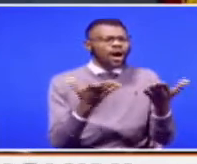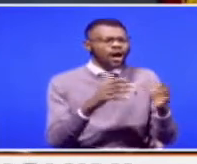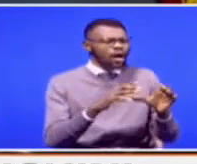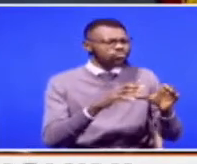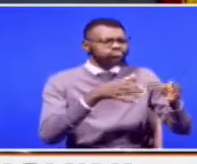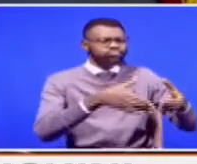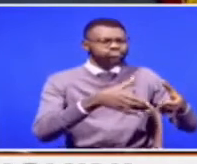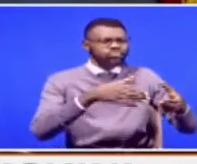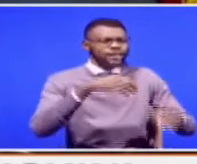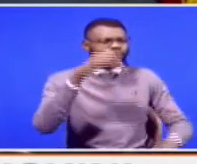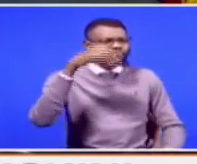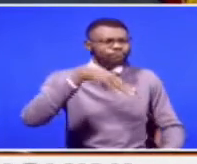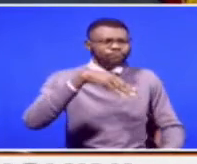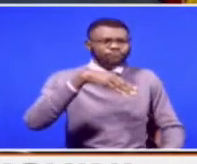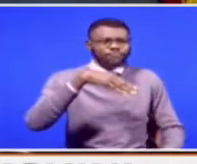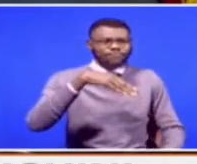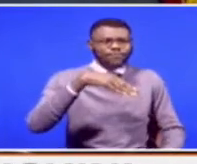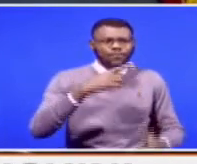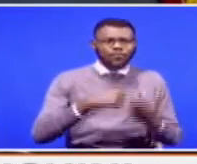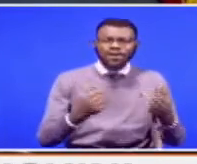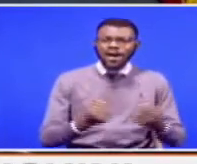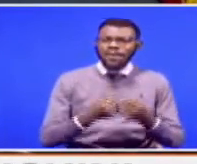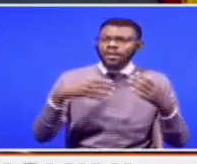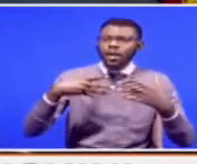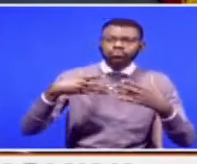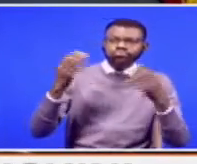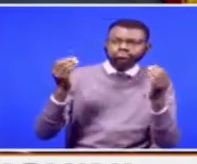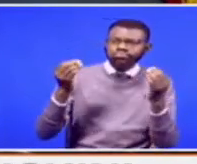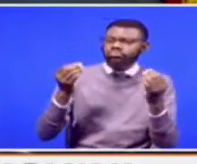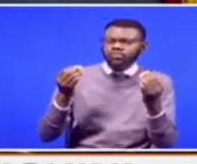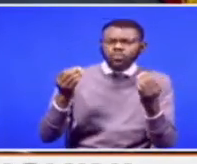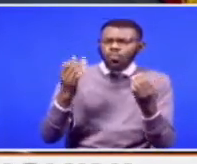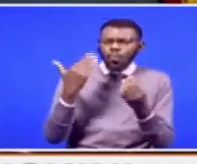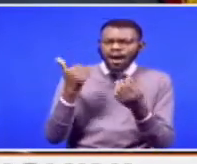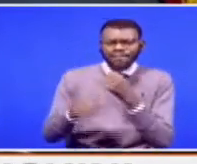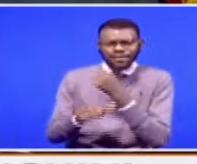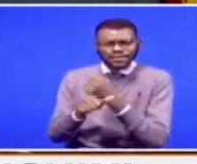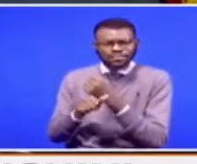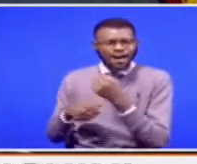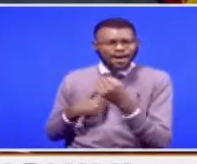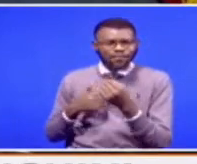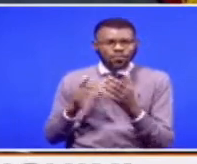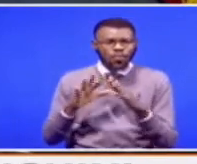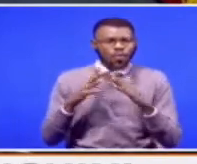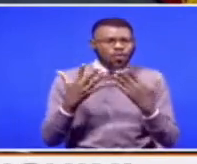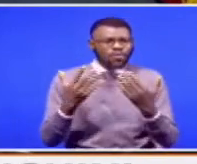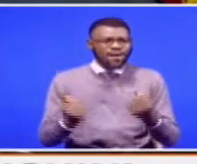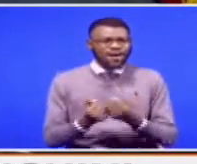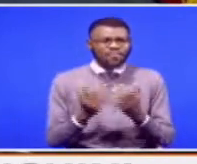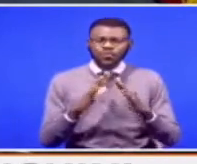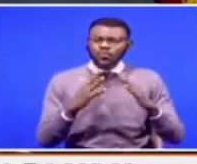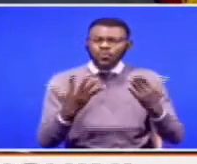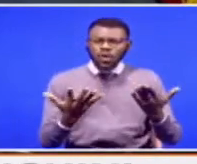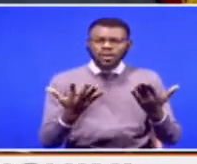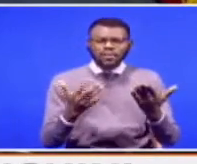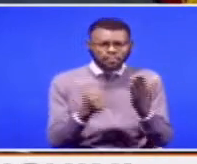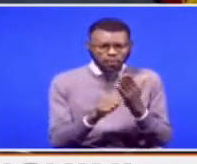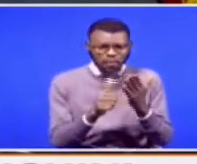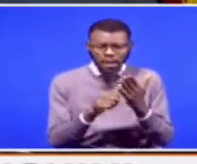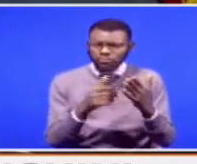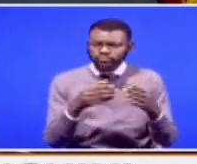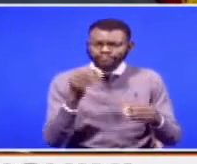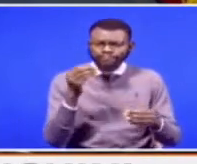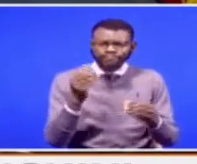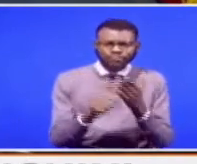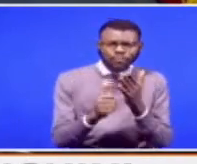to that plant that switch yourself off because you are in danger, or did it automatically switch itself because there was an internal fault,